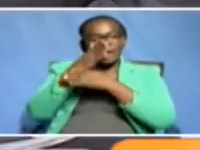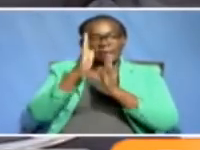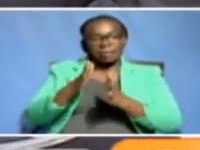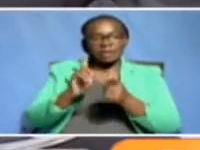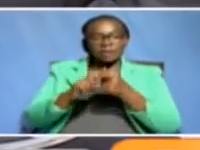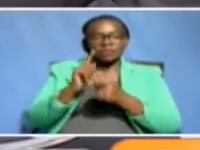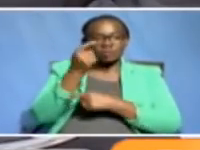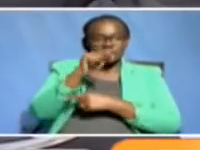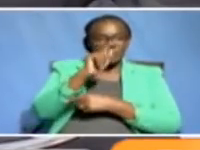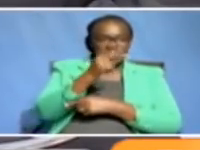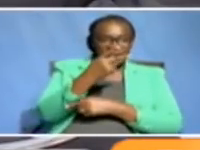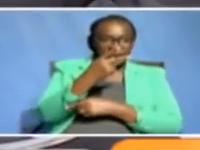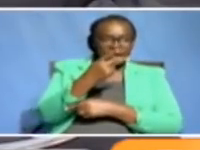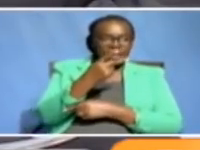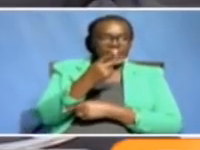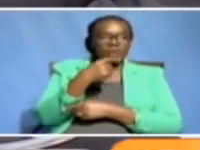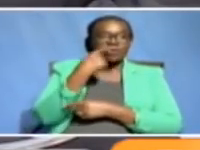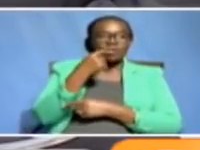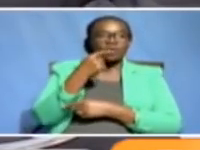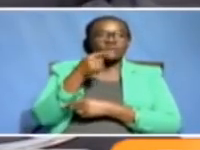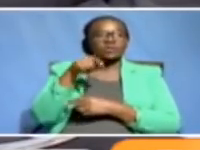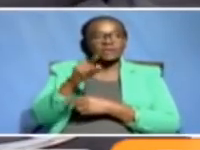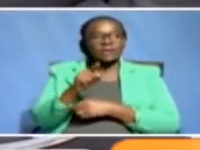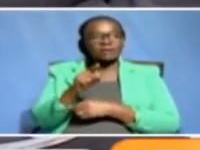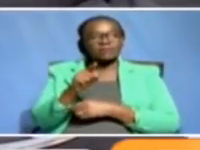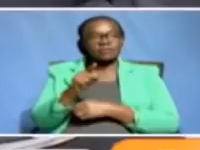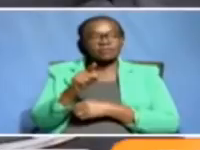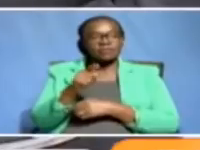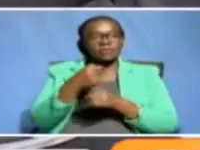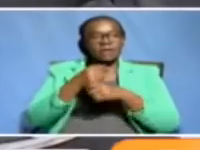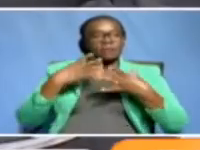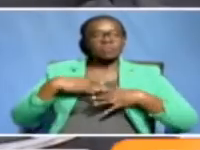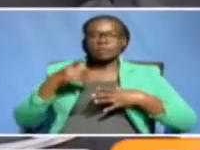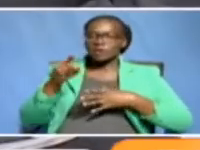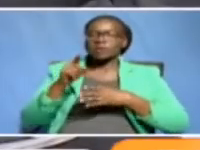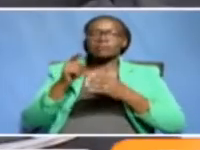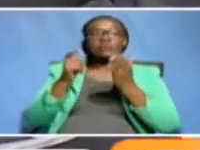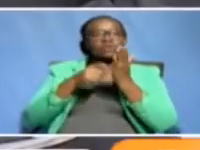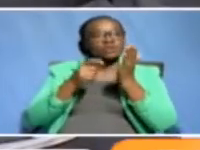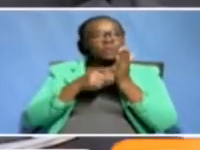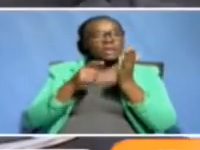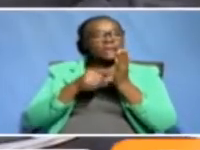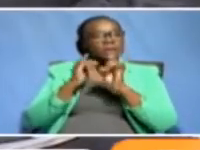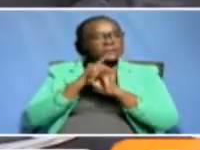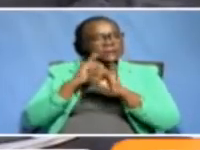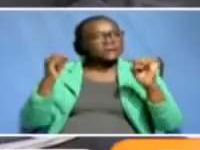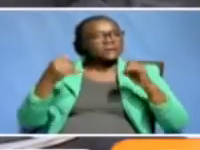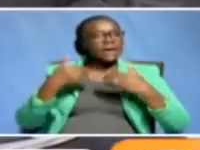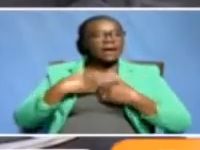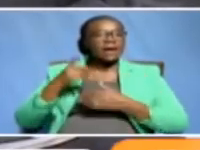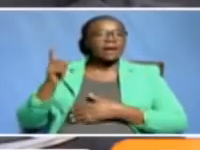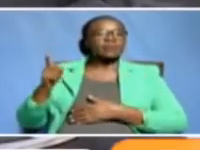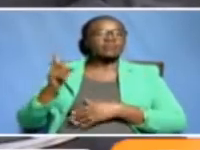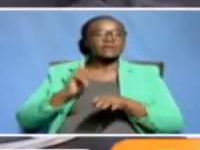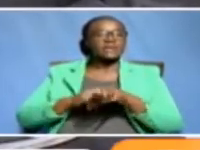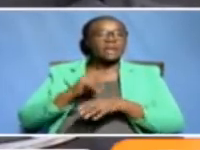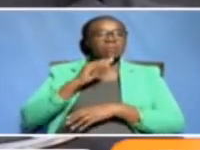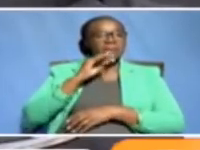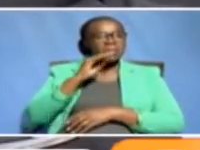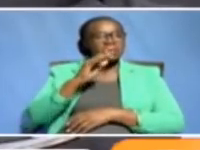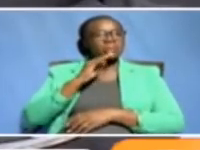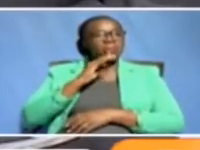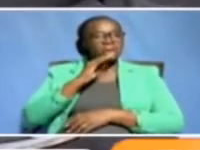Toshitsugu Uesawa, who turns heads when he speaks fluent Kiswahili. Mm. This is his story